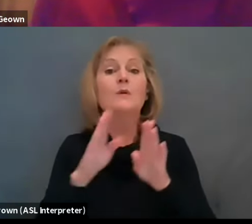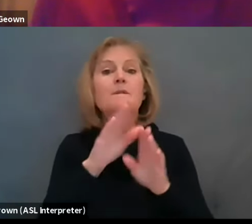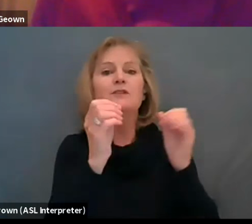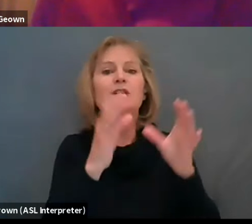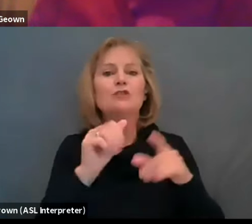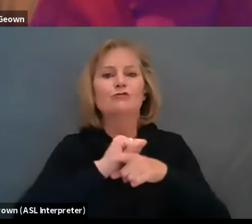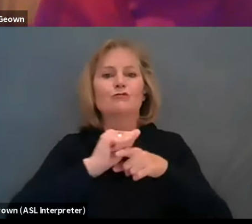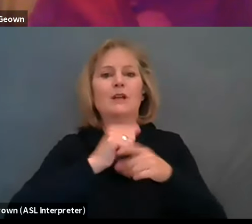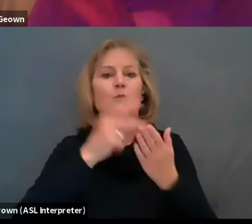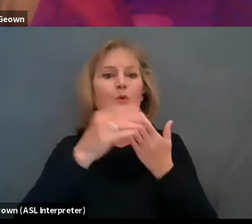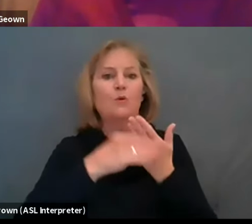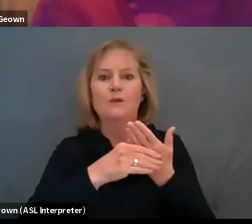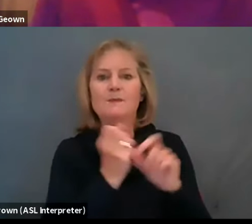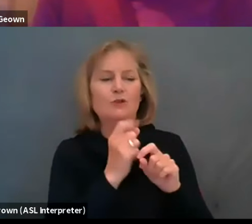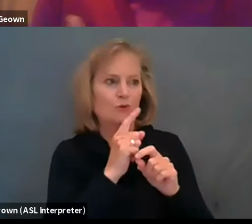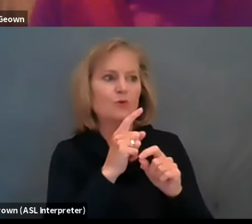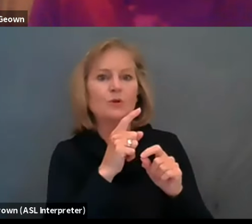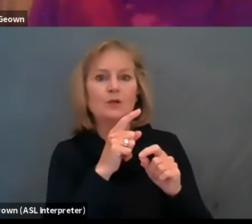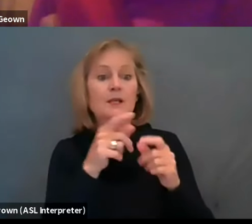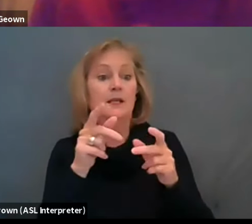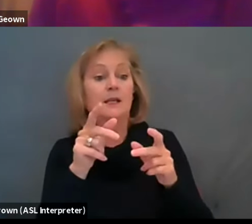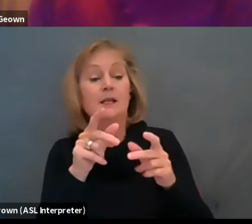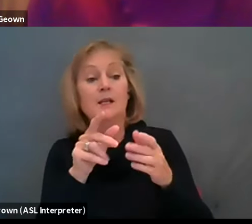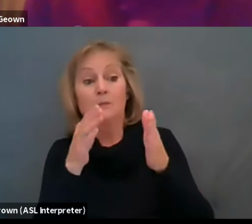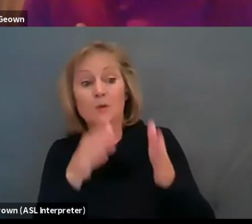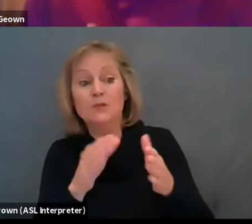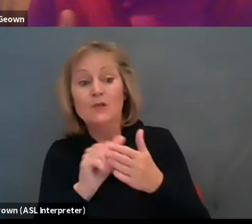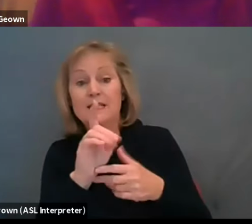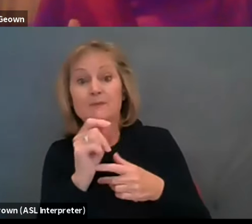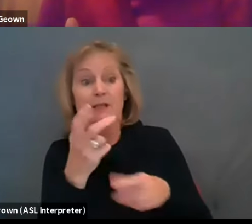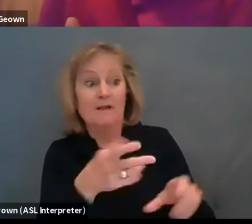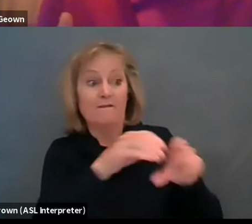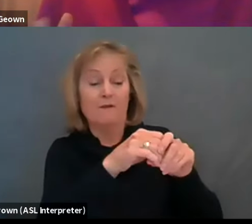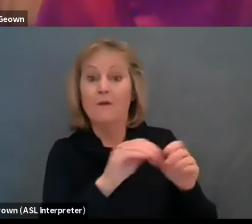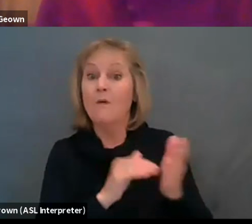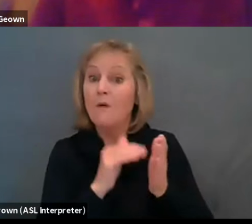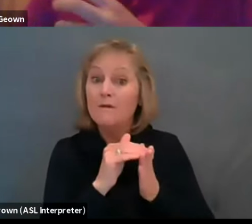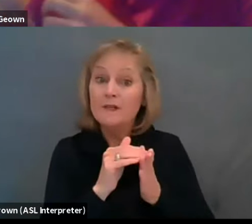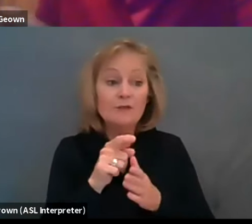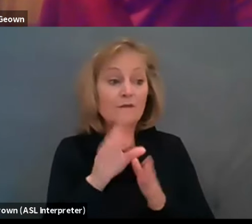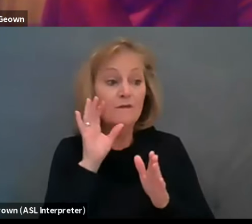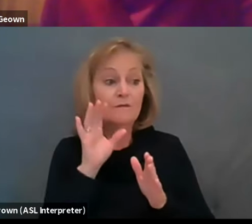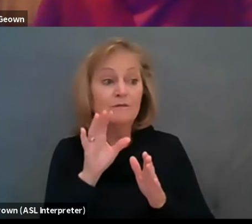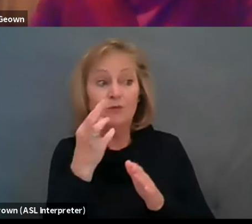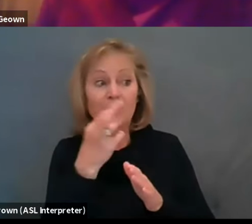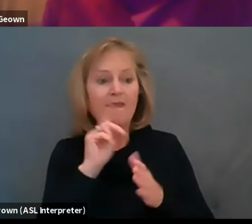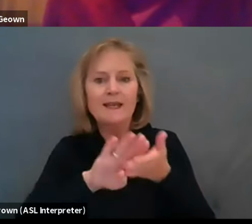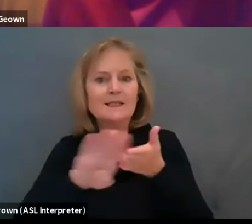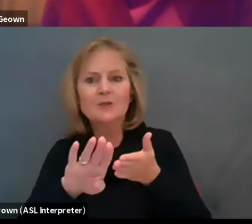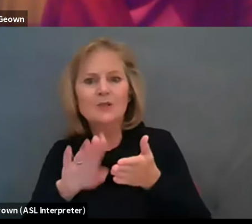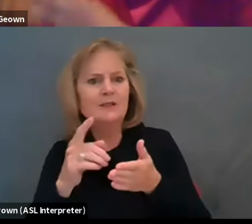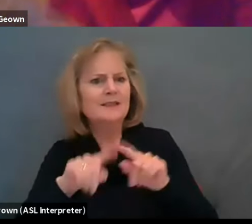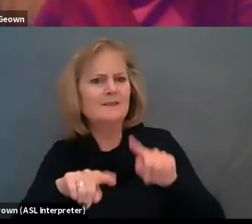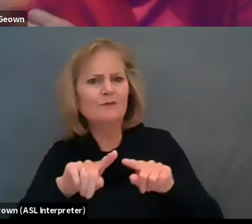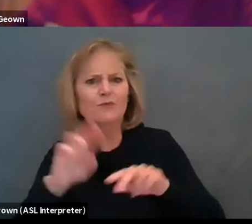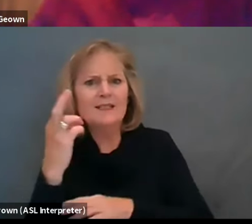training programs to make sure persons with disabilities can be part of that, because quite often you find that they are excluded for various